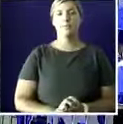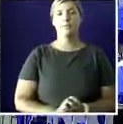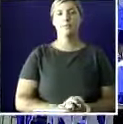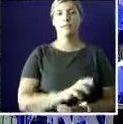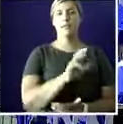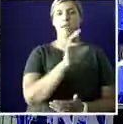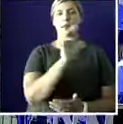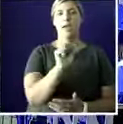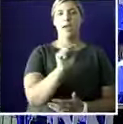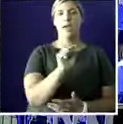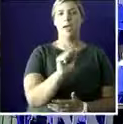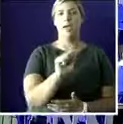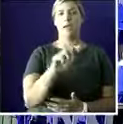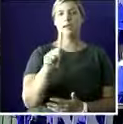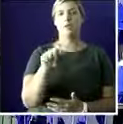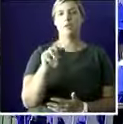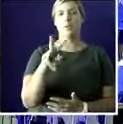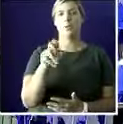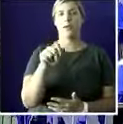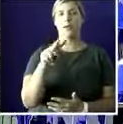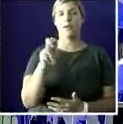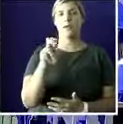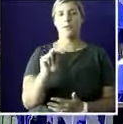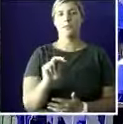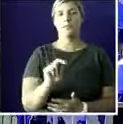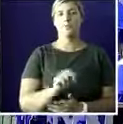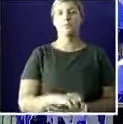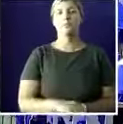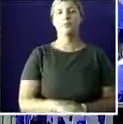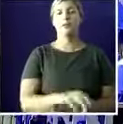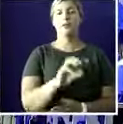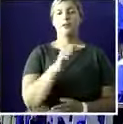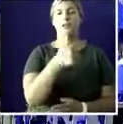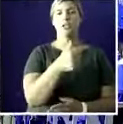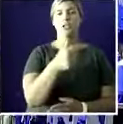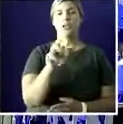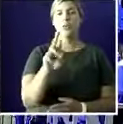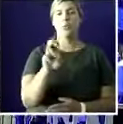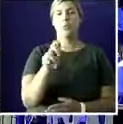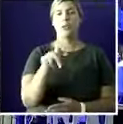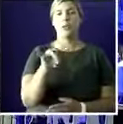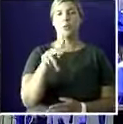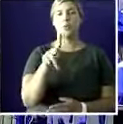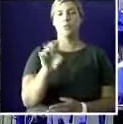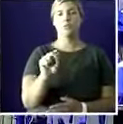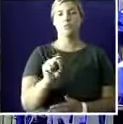Anna Michelle Swernick. Genesis Terry Reynolds.